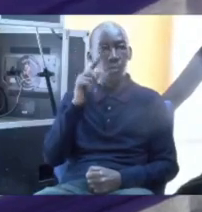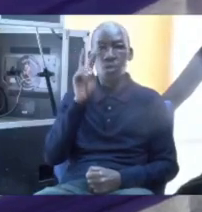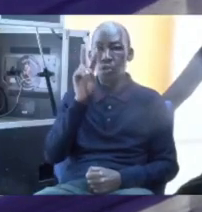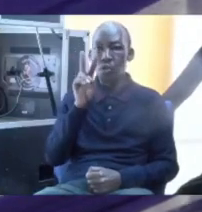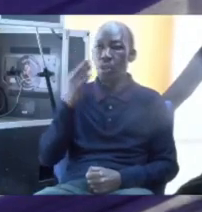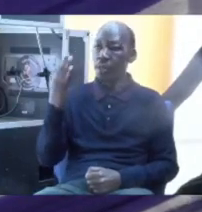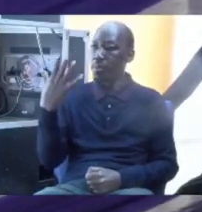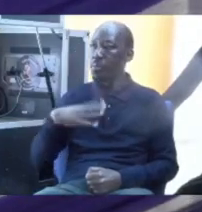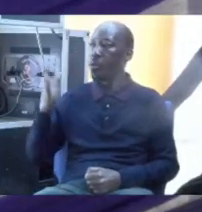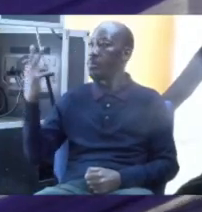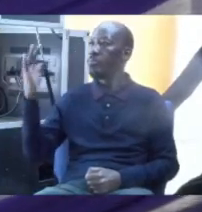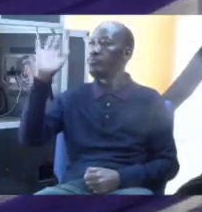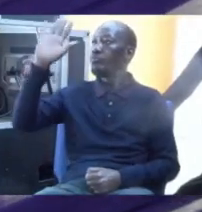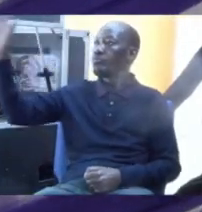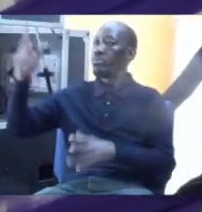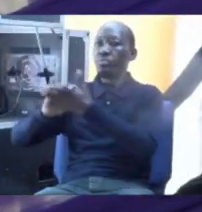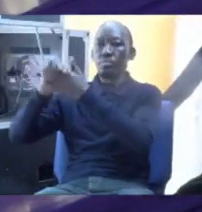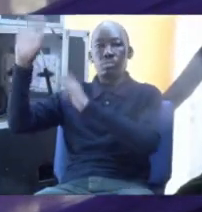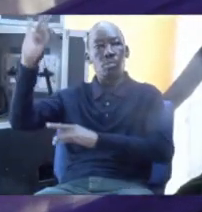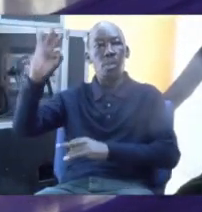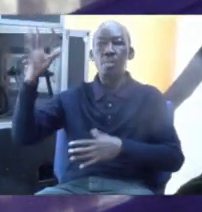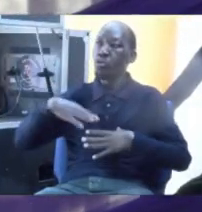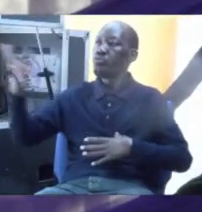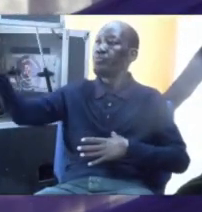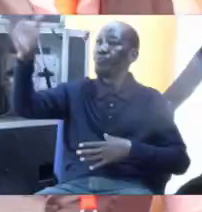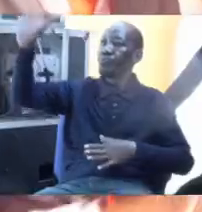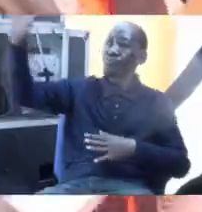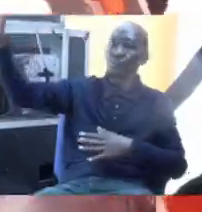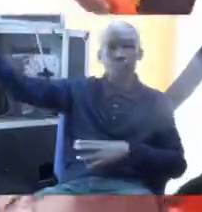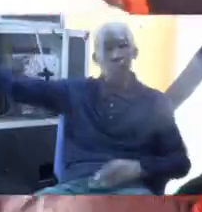Look for two, three people. Give them a high five. Tell them you are my witness.